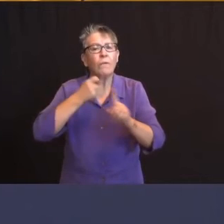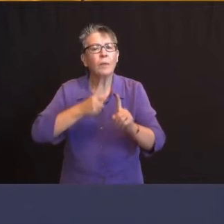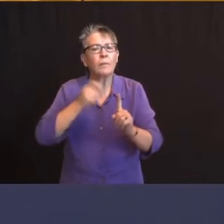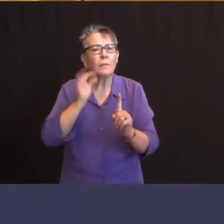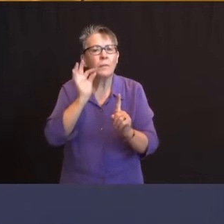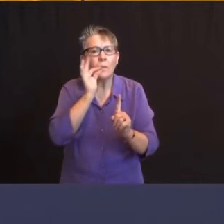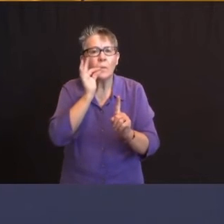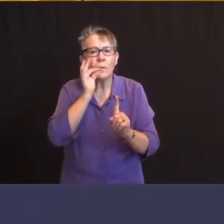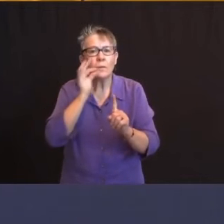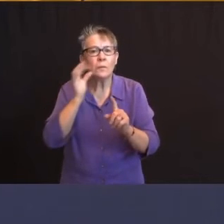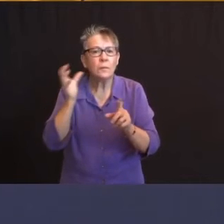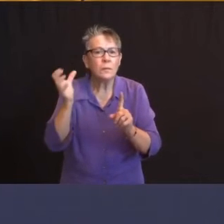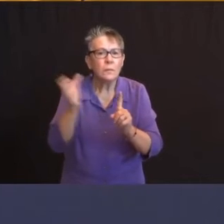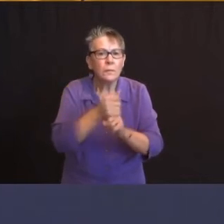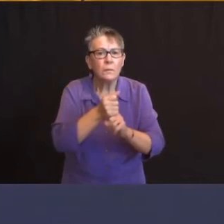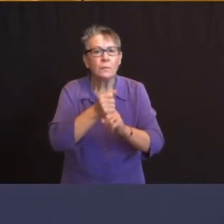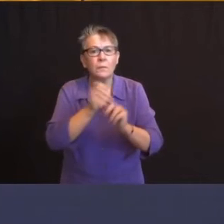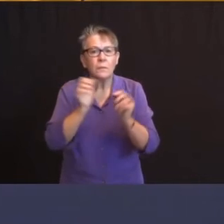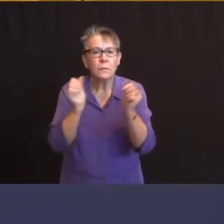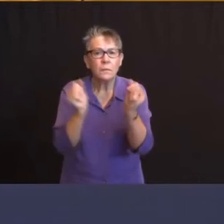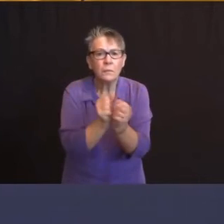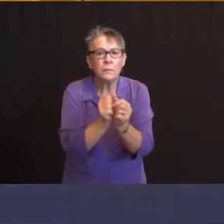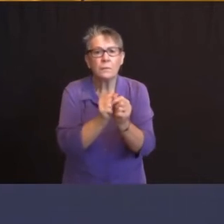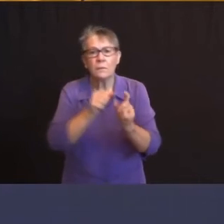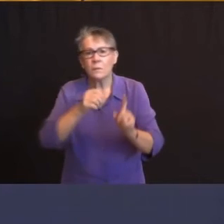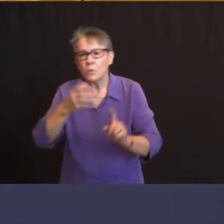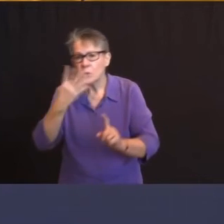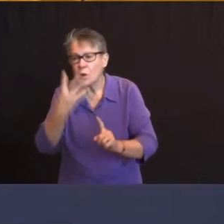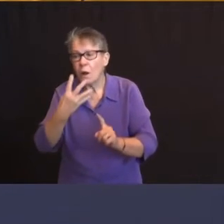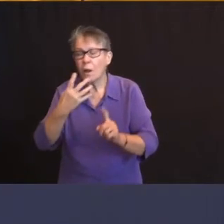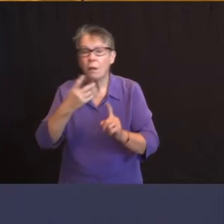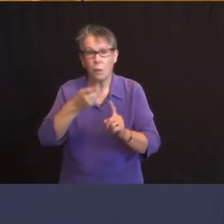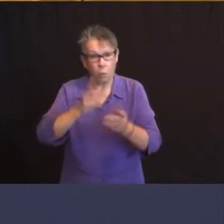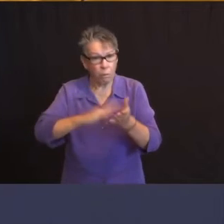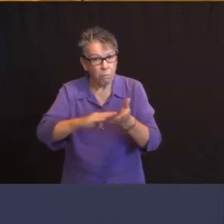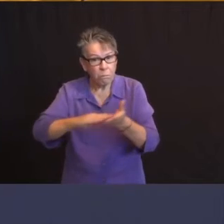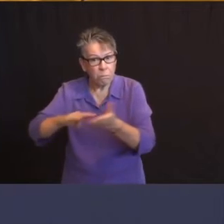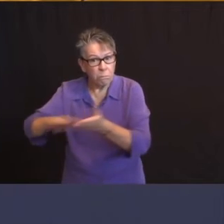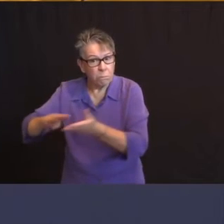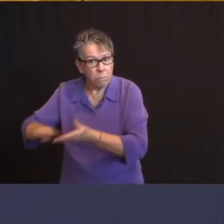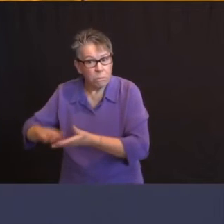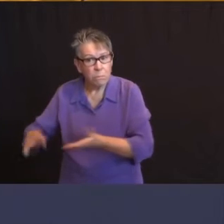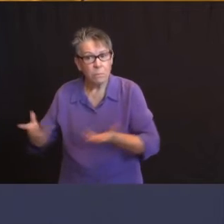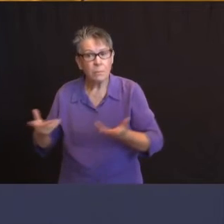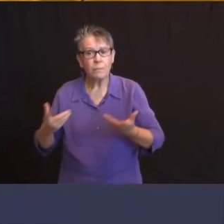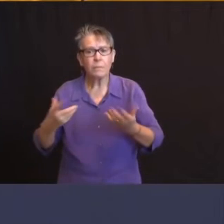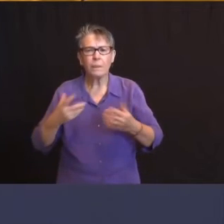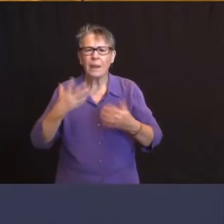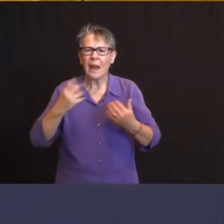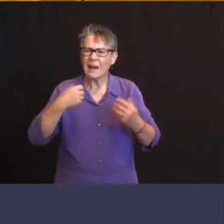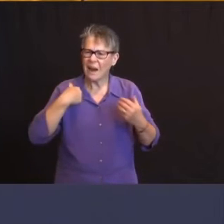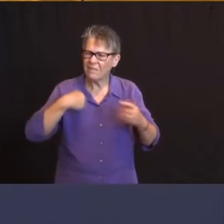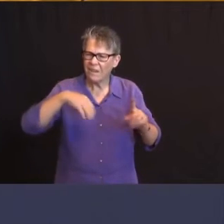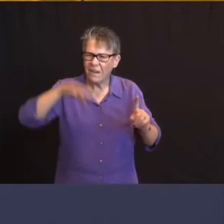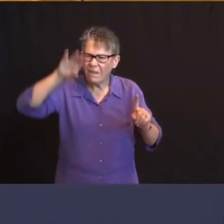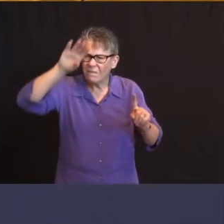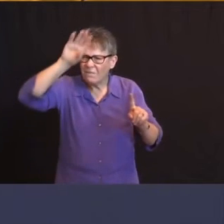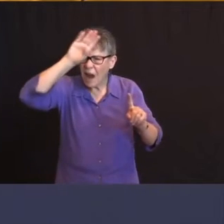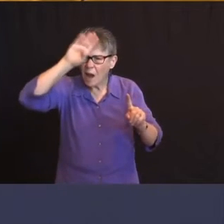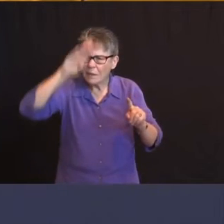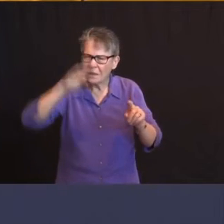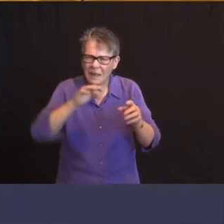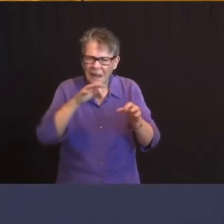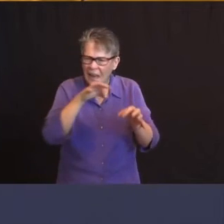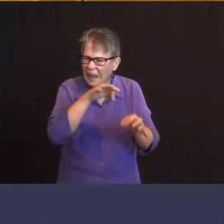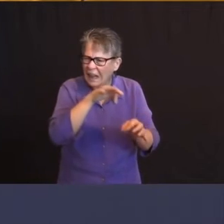municipalities have fire district commissioner elections scheduled for Saturday, February 20. The filing deadline is about 5 weeks from